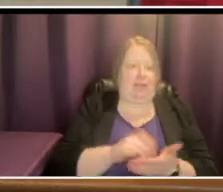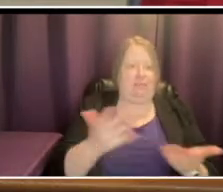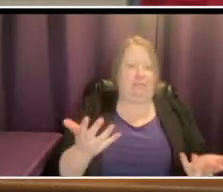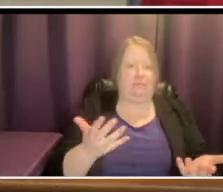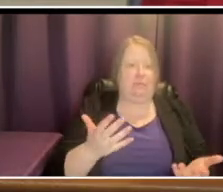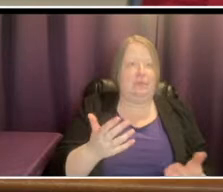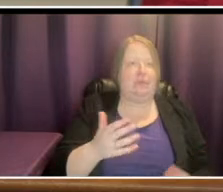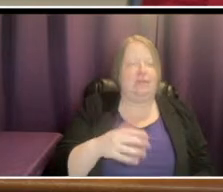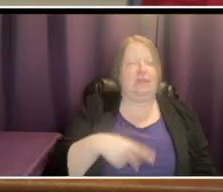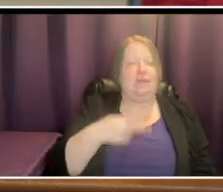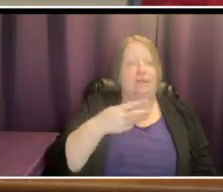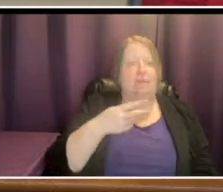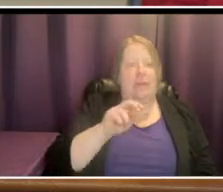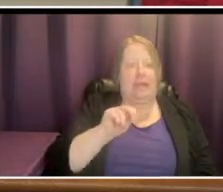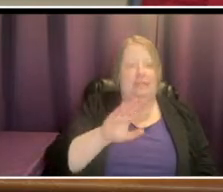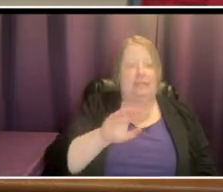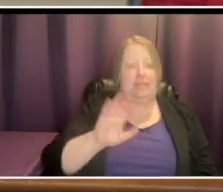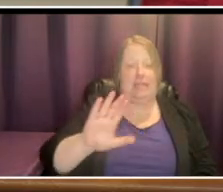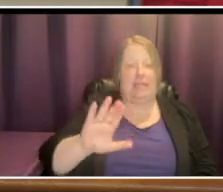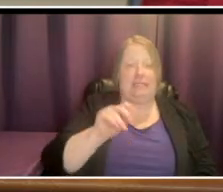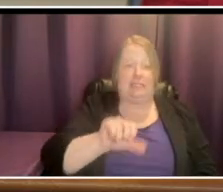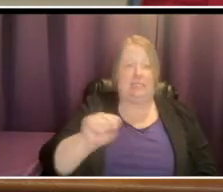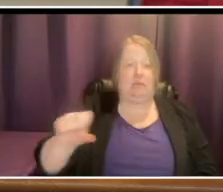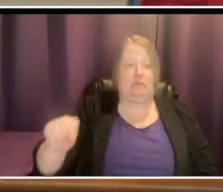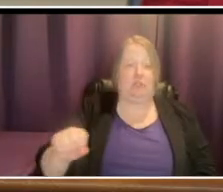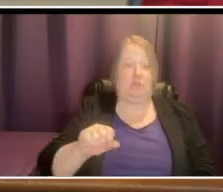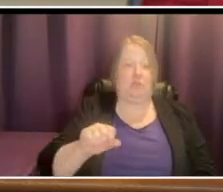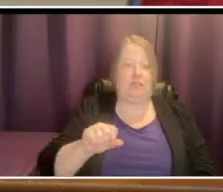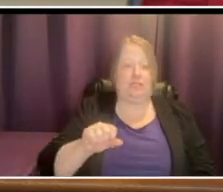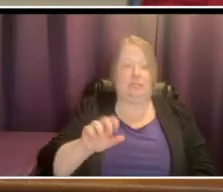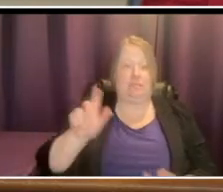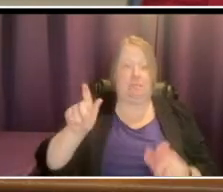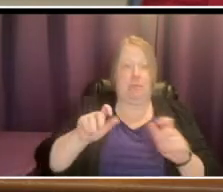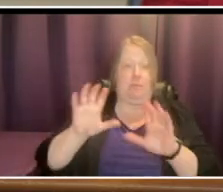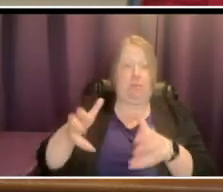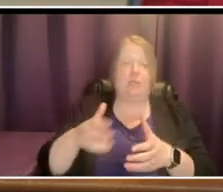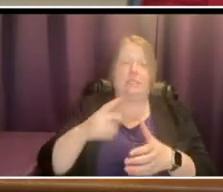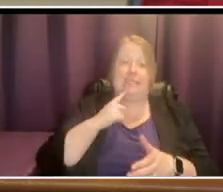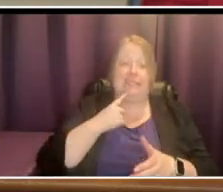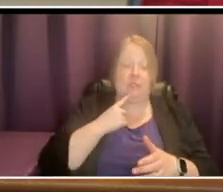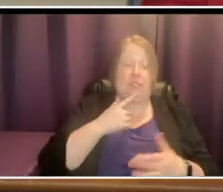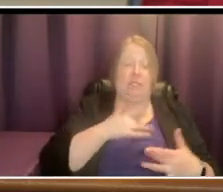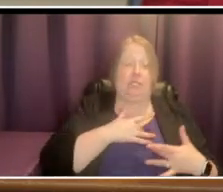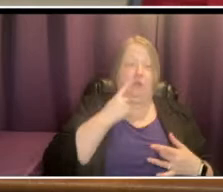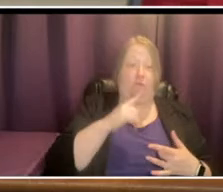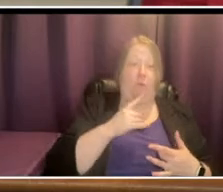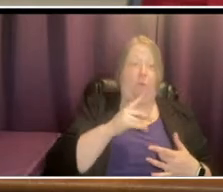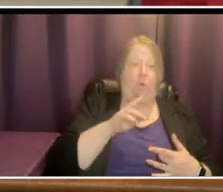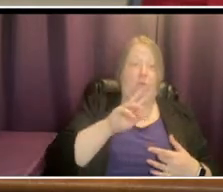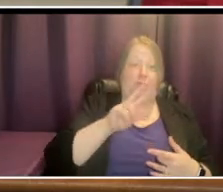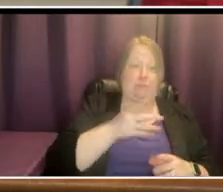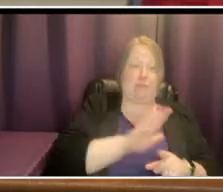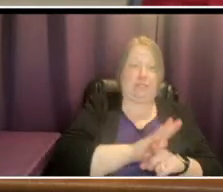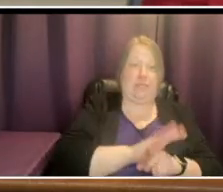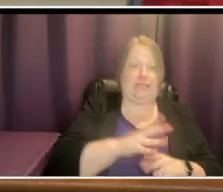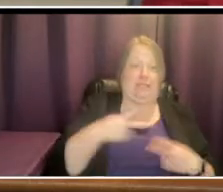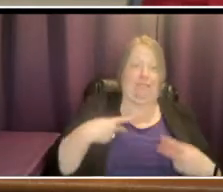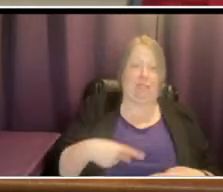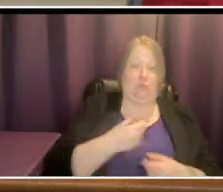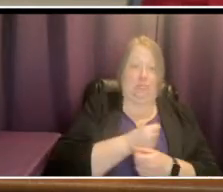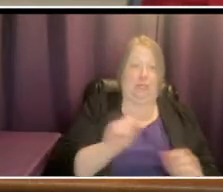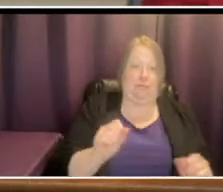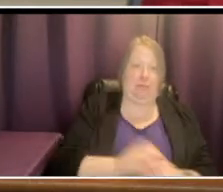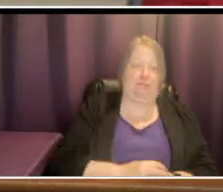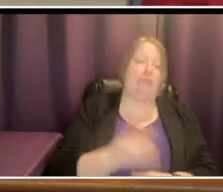Service detail was most seriously concerned for the vice president's physical safety. We've obtained new documents